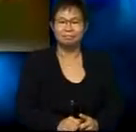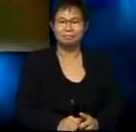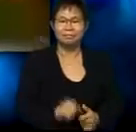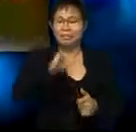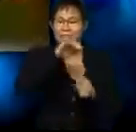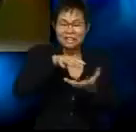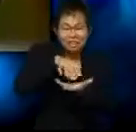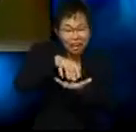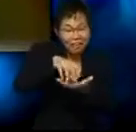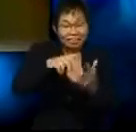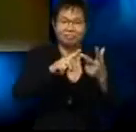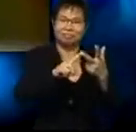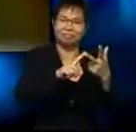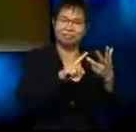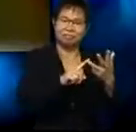jellies,